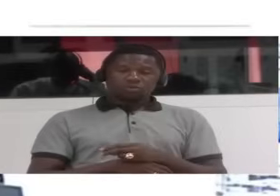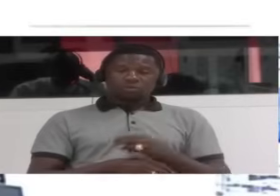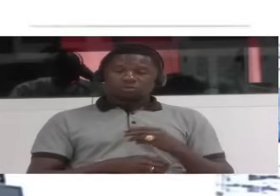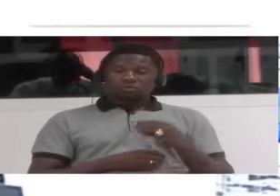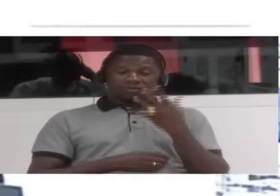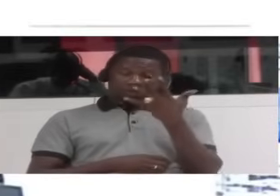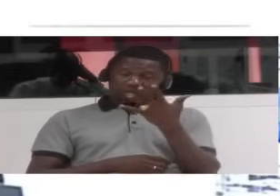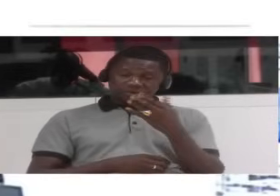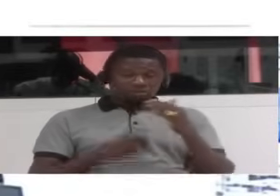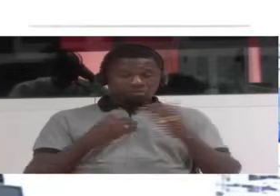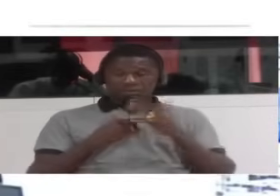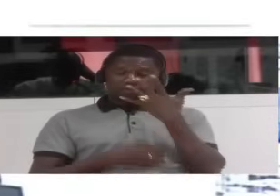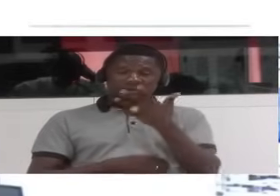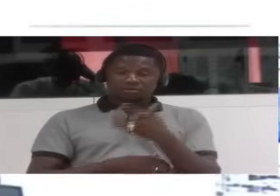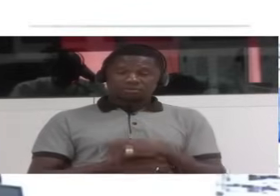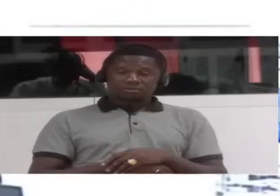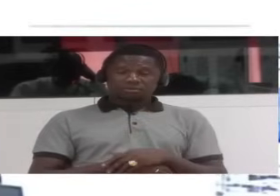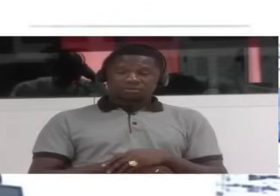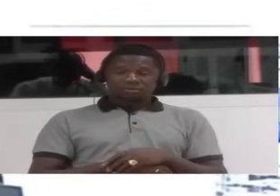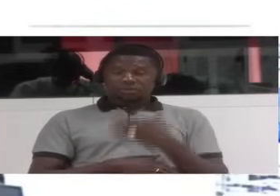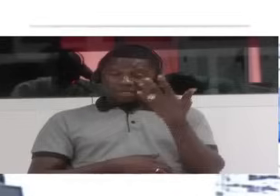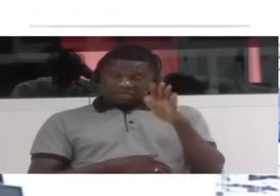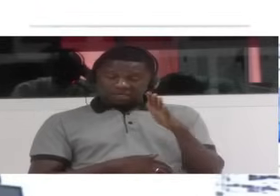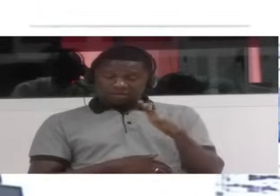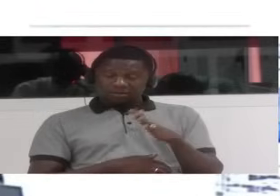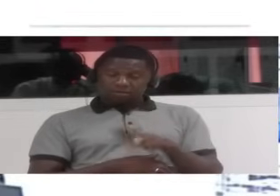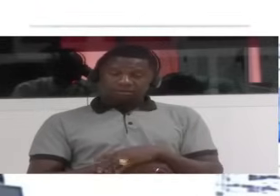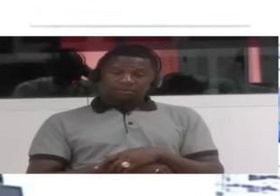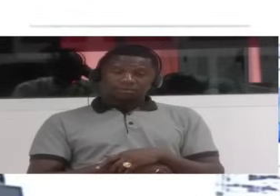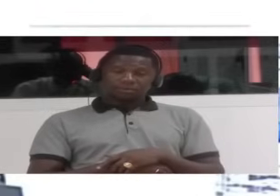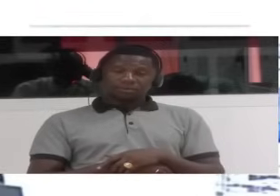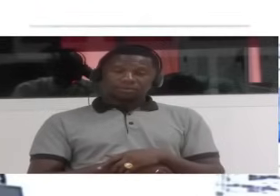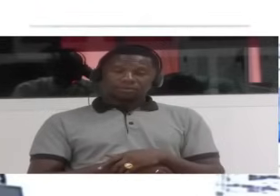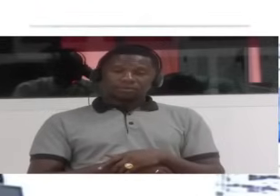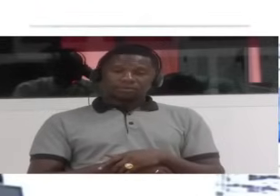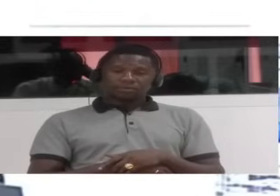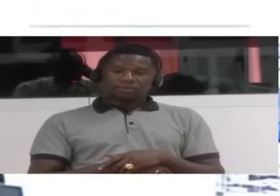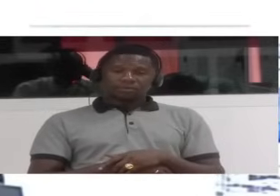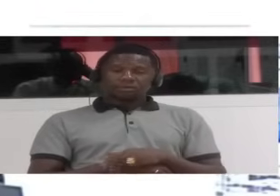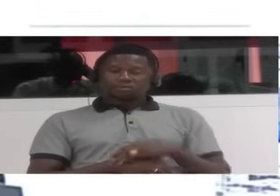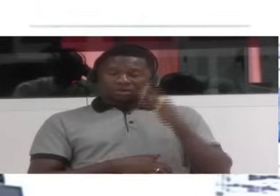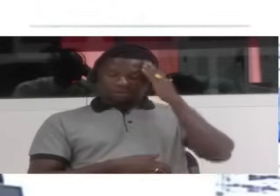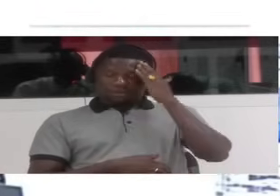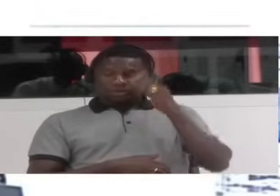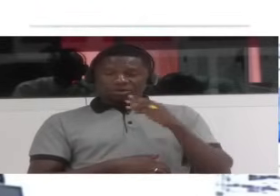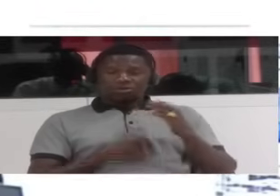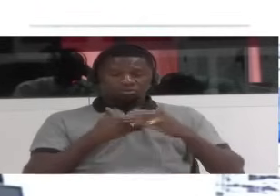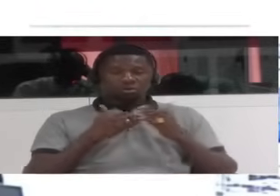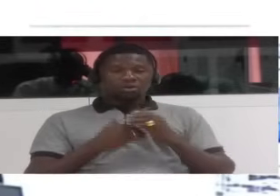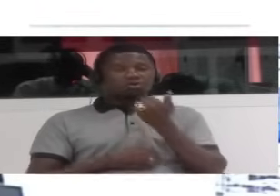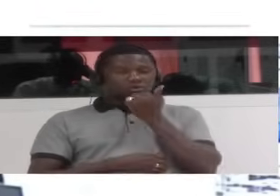than five. Ten? Anyway, I don't know whether it's, but I know it is more than this, the number he